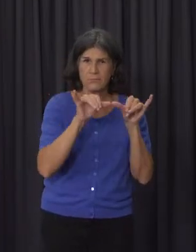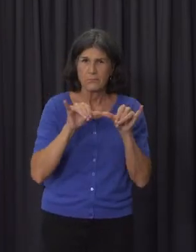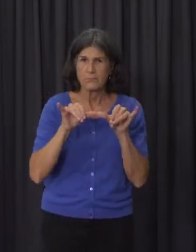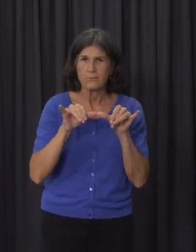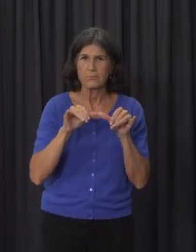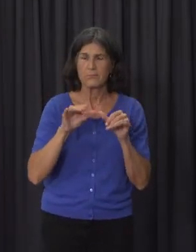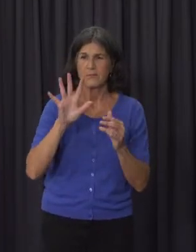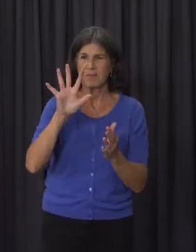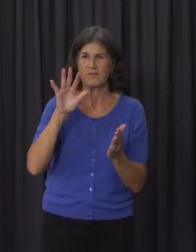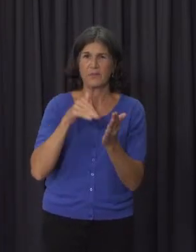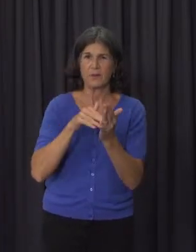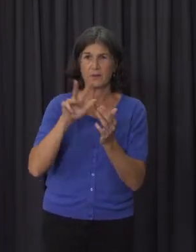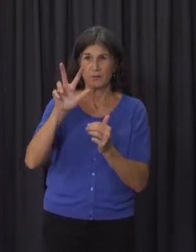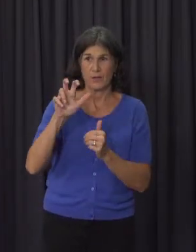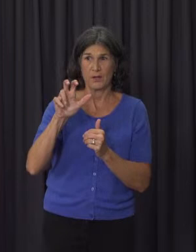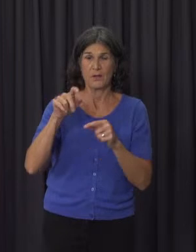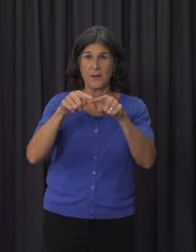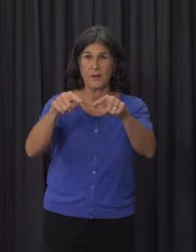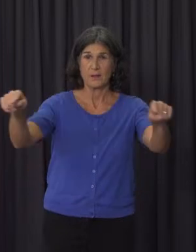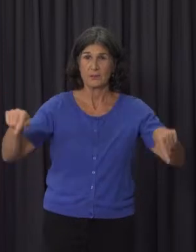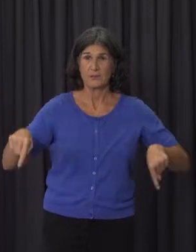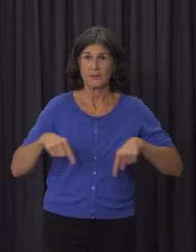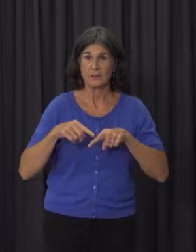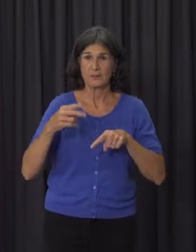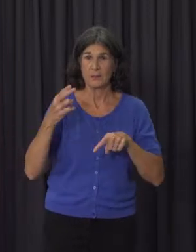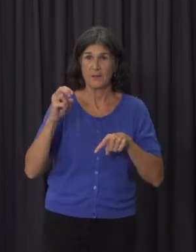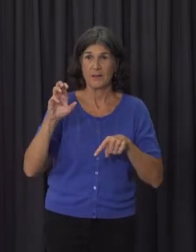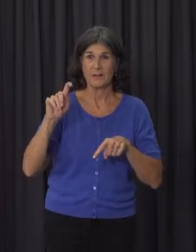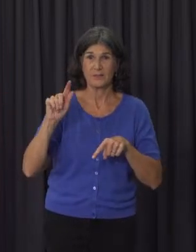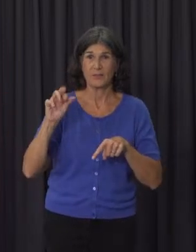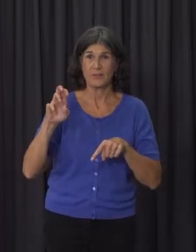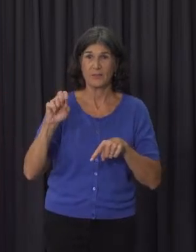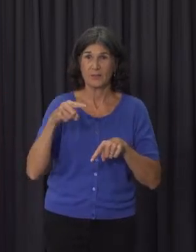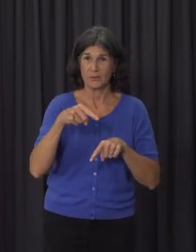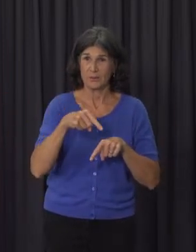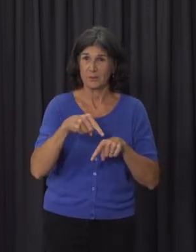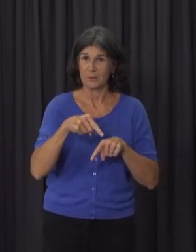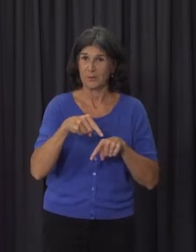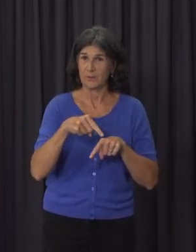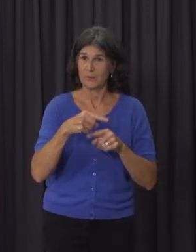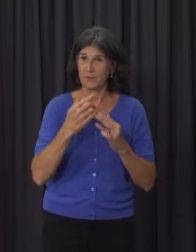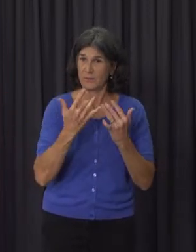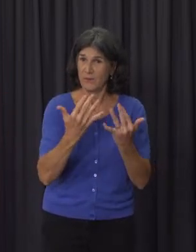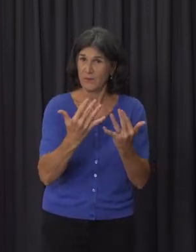and the chances that this fire could possibly move towards the town of Whitecourt?